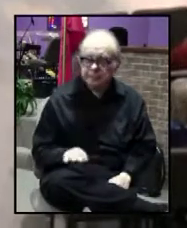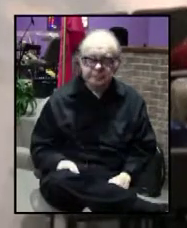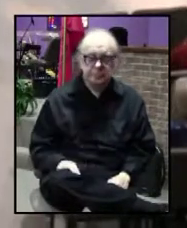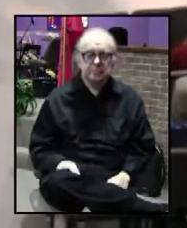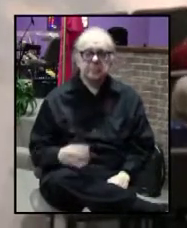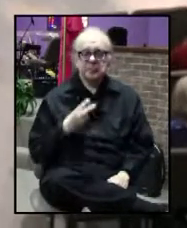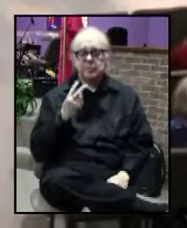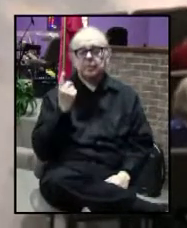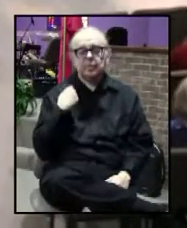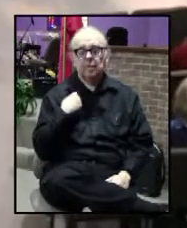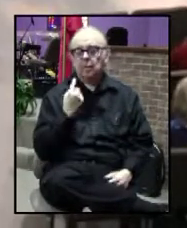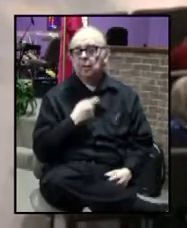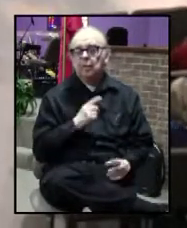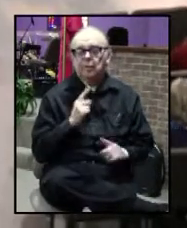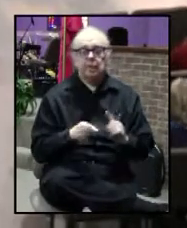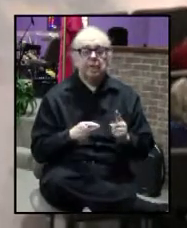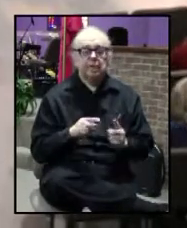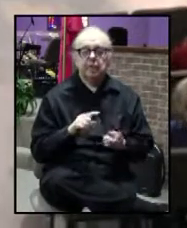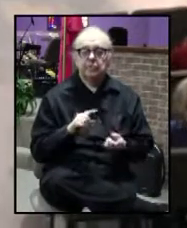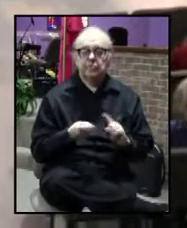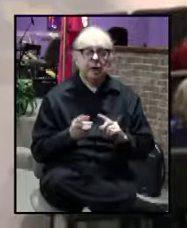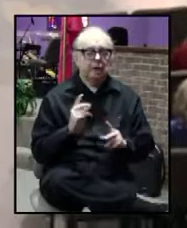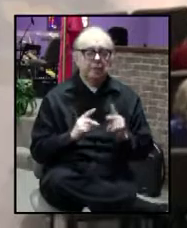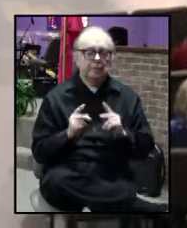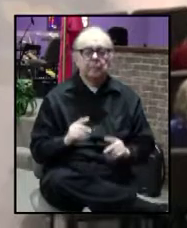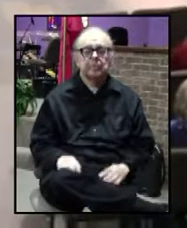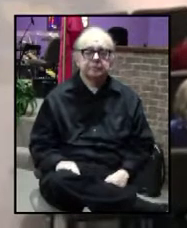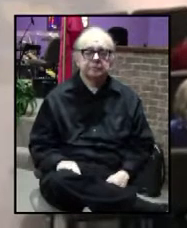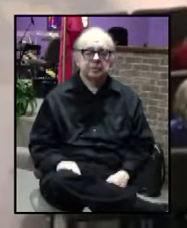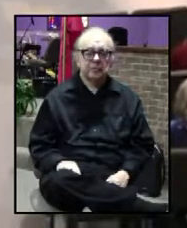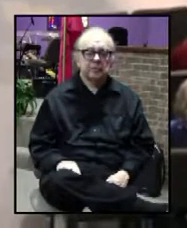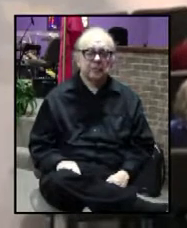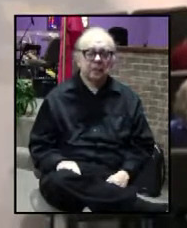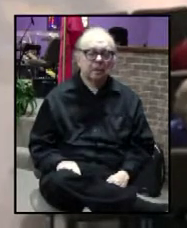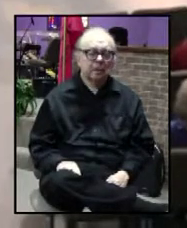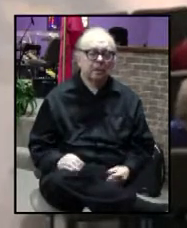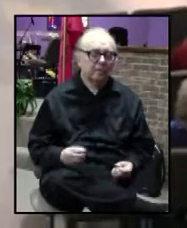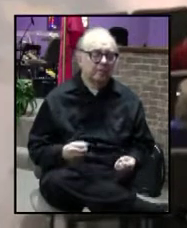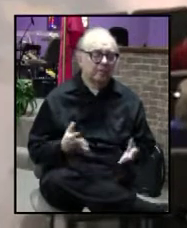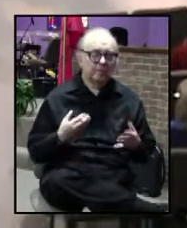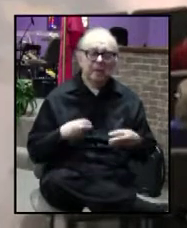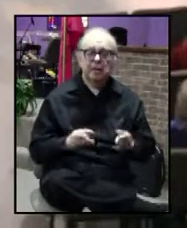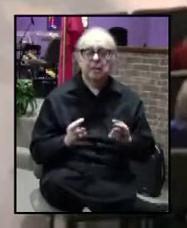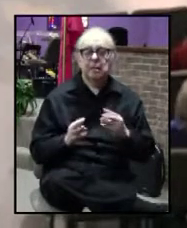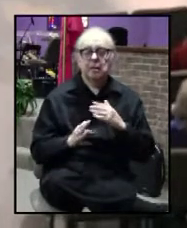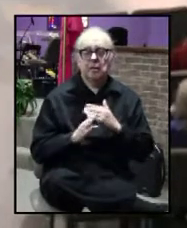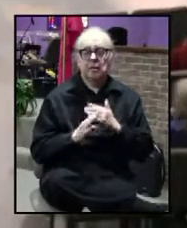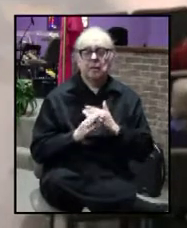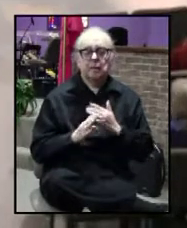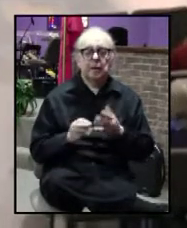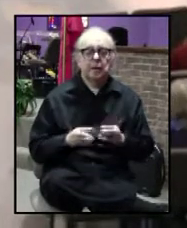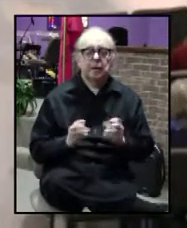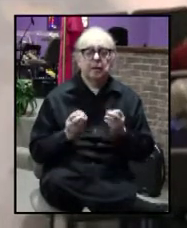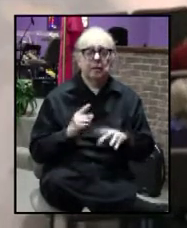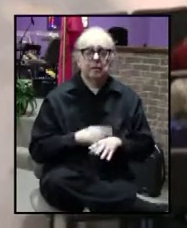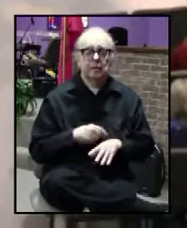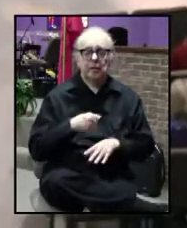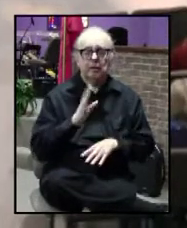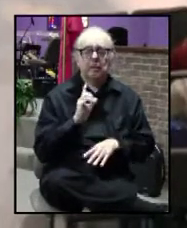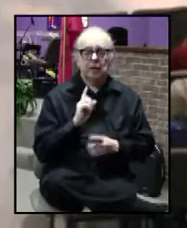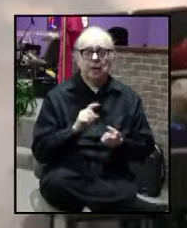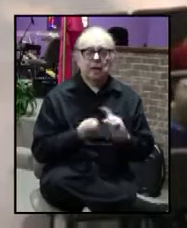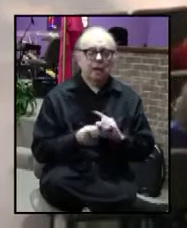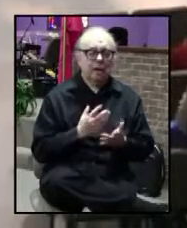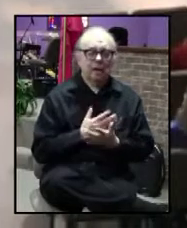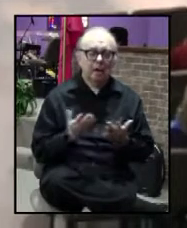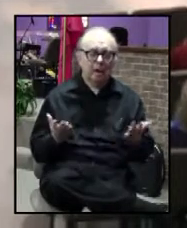You see, we can't even change ourselves. We get in the way so many times. When God says, I need you to change this,